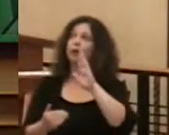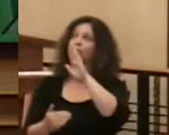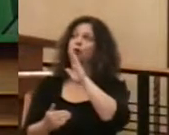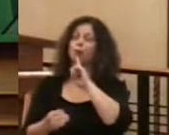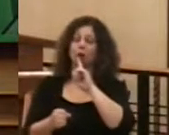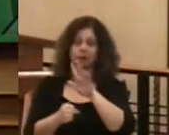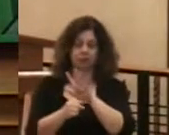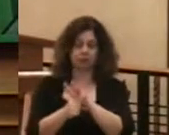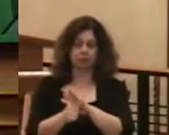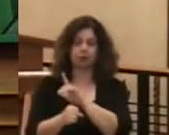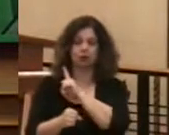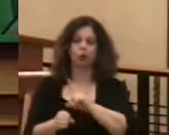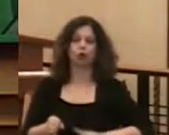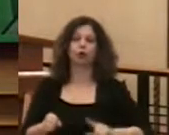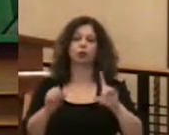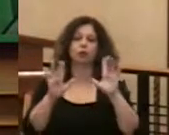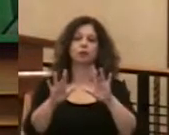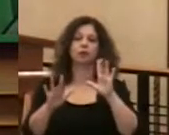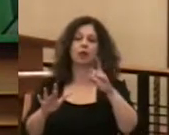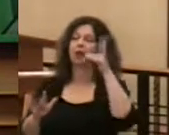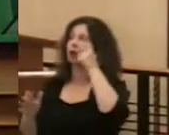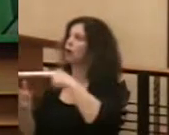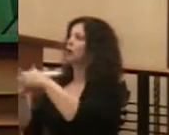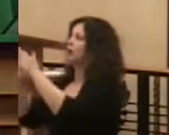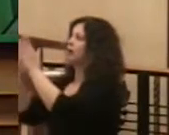promises. Lord, in your mercy.